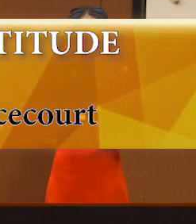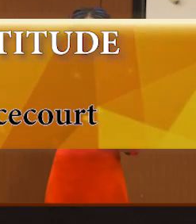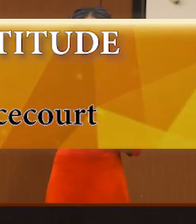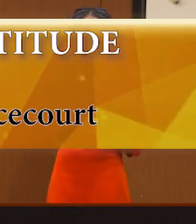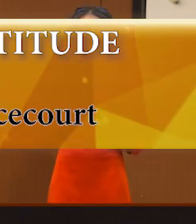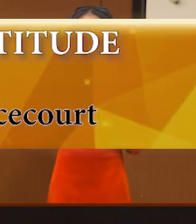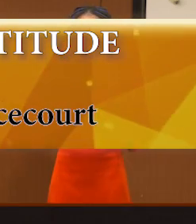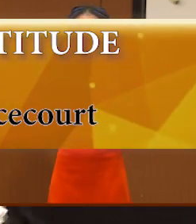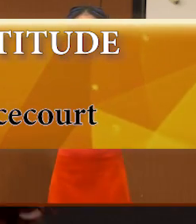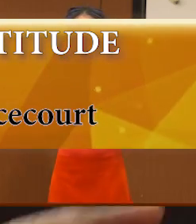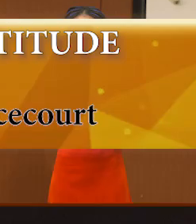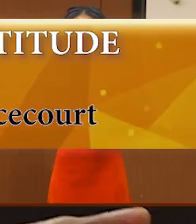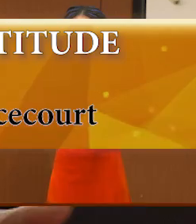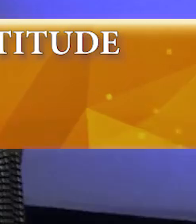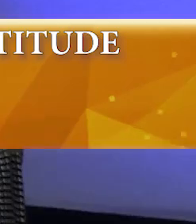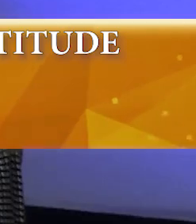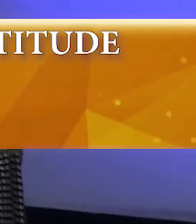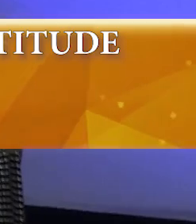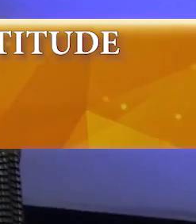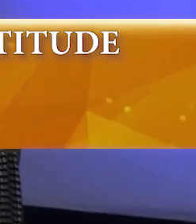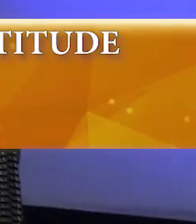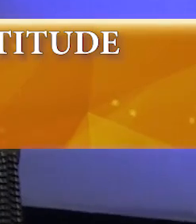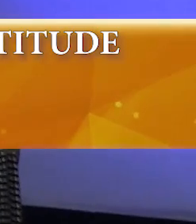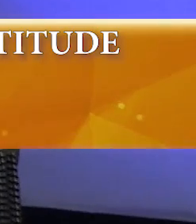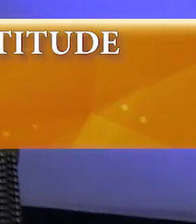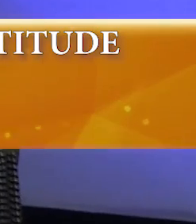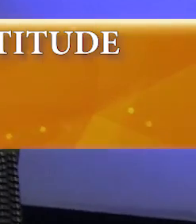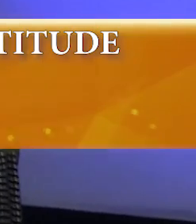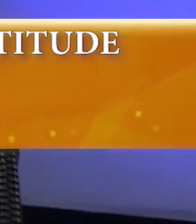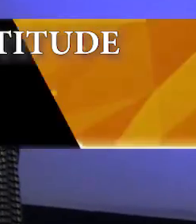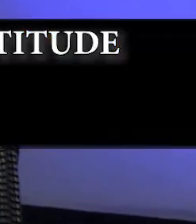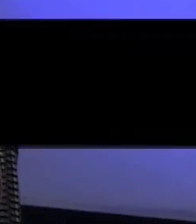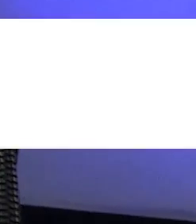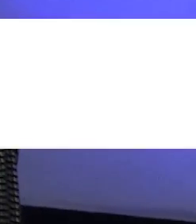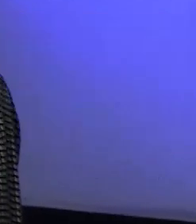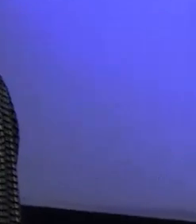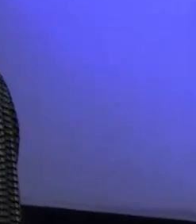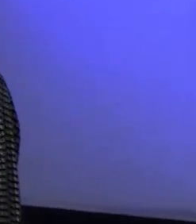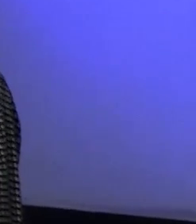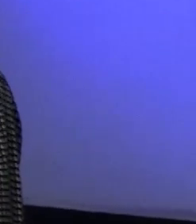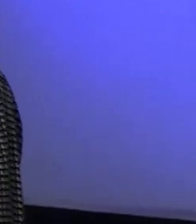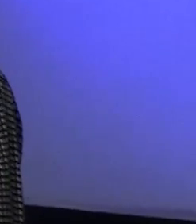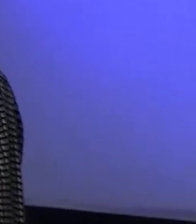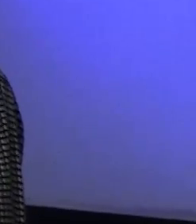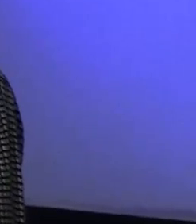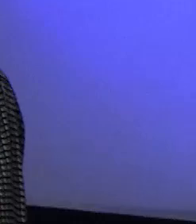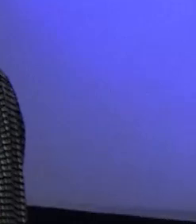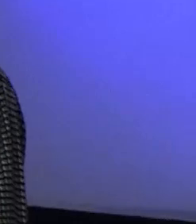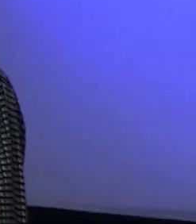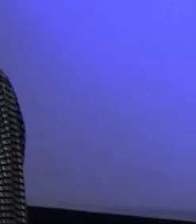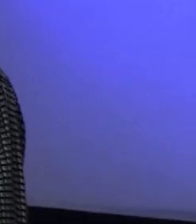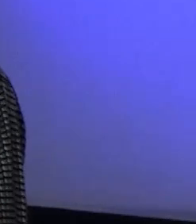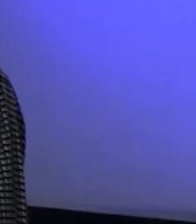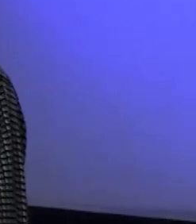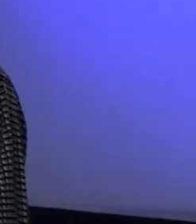And nobody's denying the issue. The plaintiff, Olufemi Jegede, was magnanimous to write off the sum